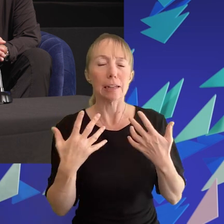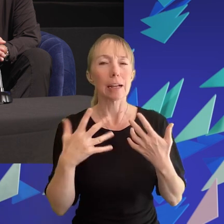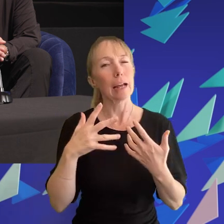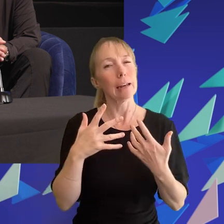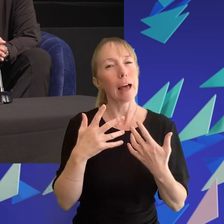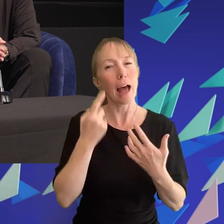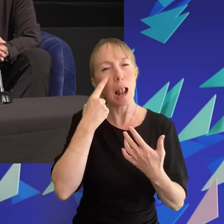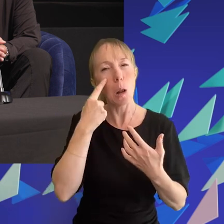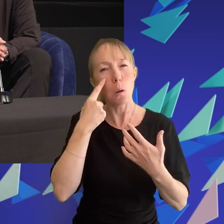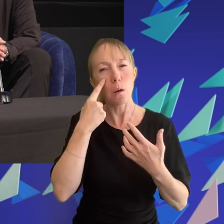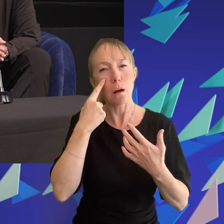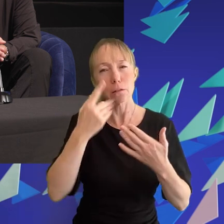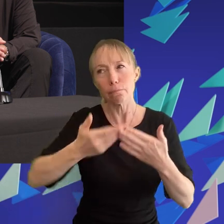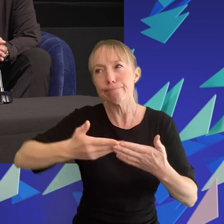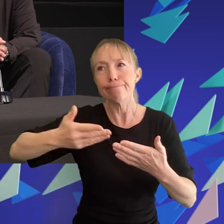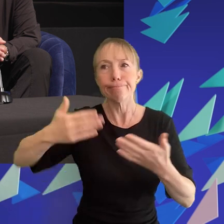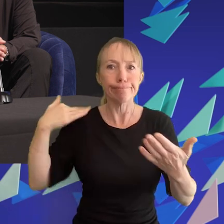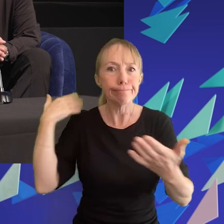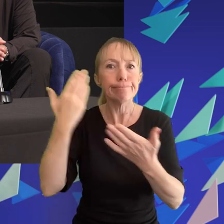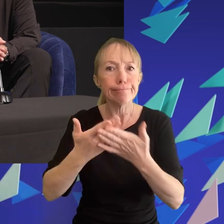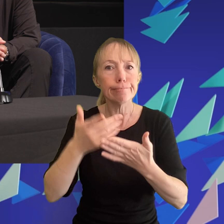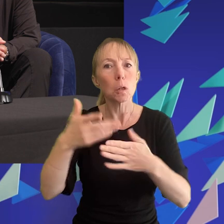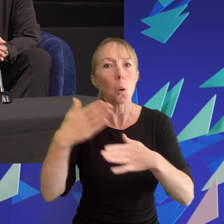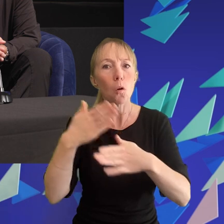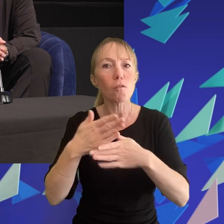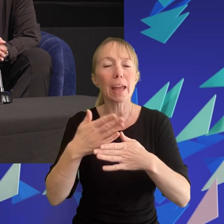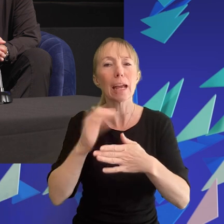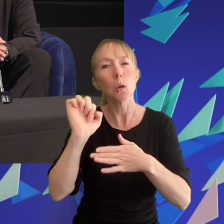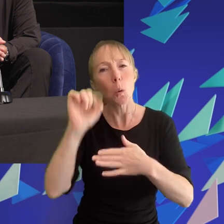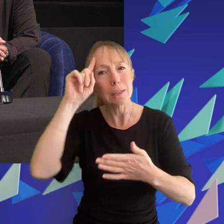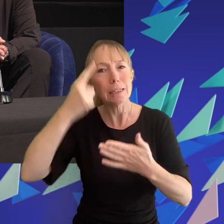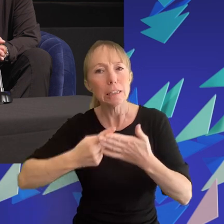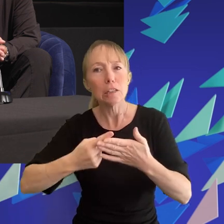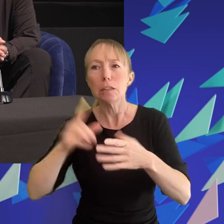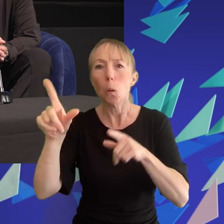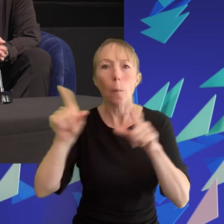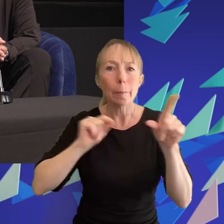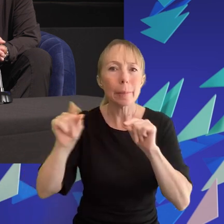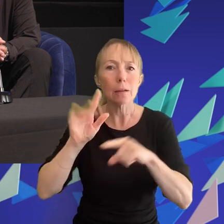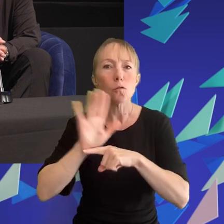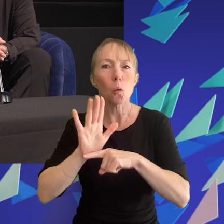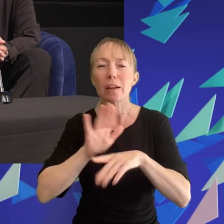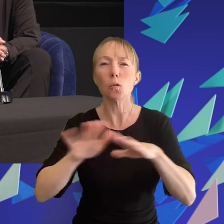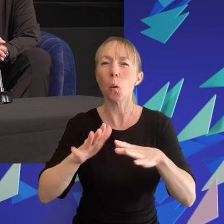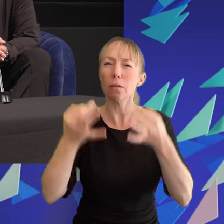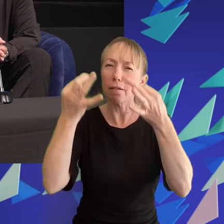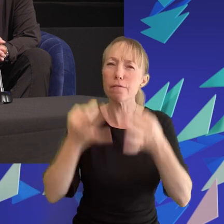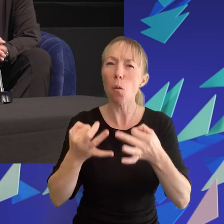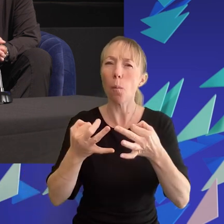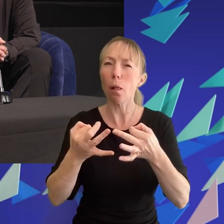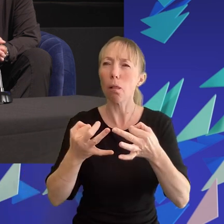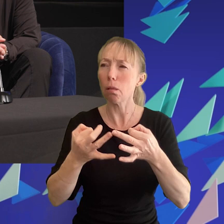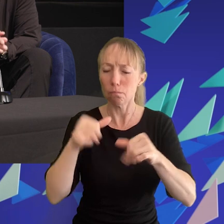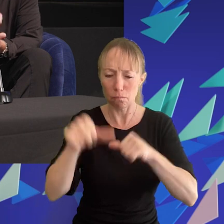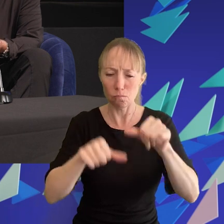the choices you've made is because you've never been part of an orthodox kind of linear